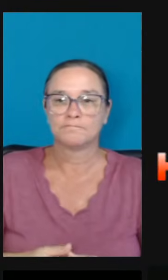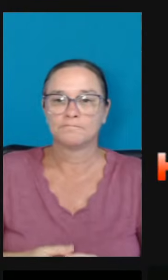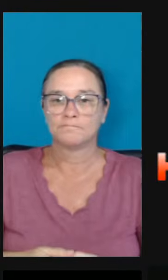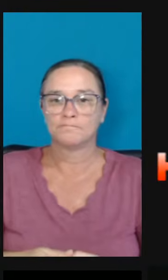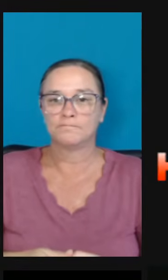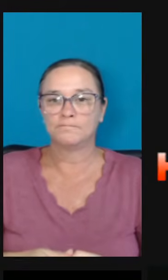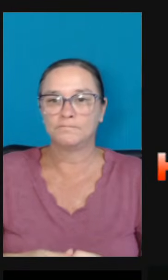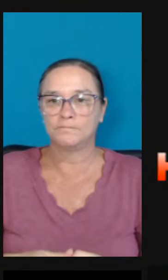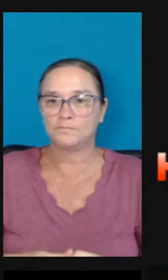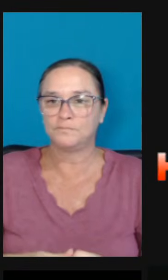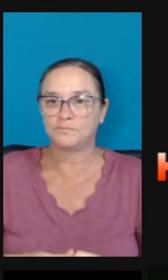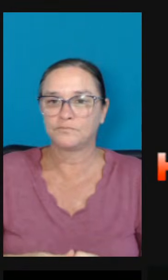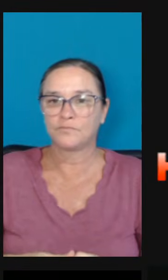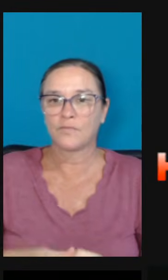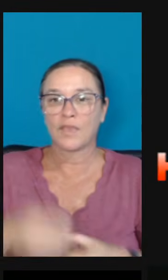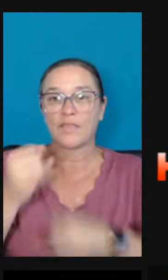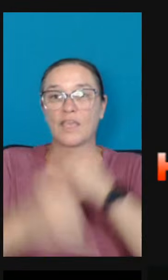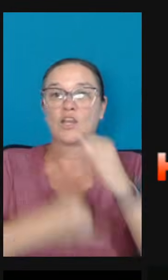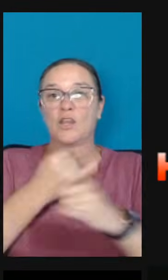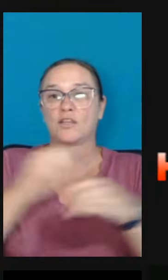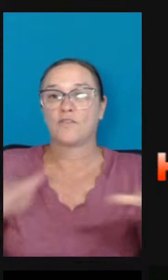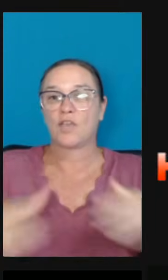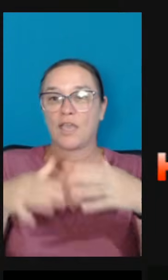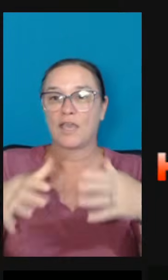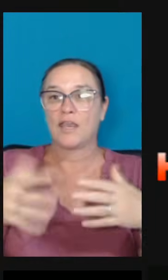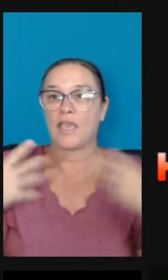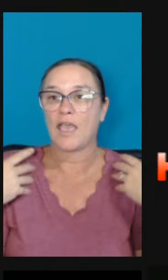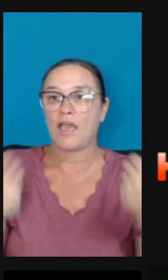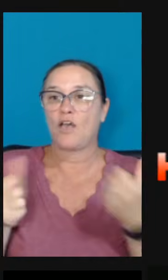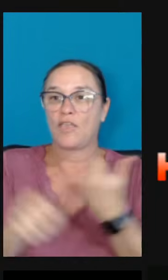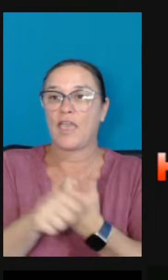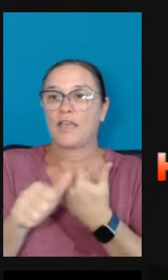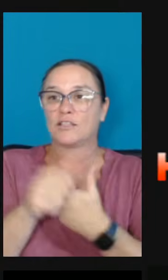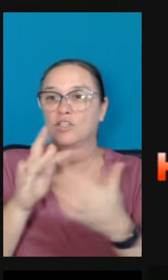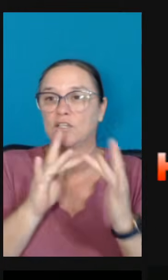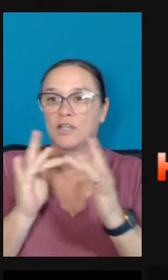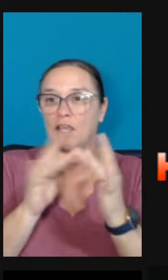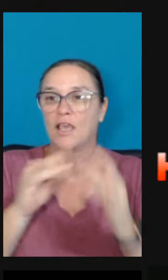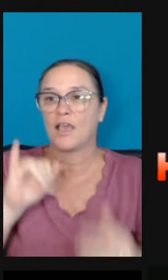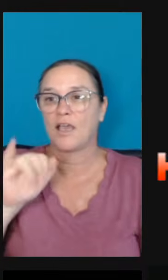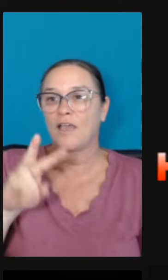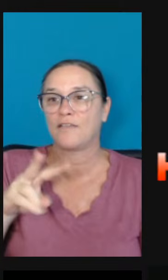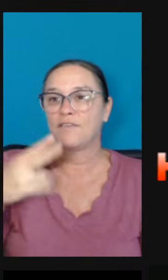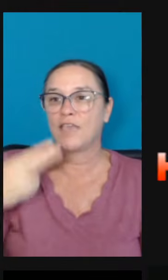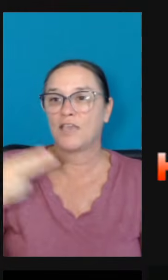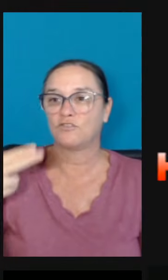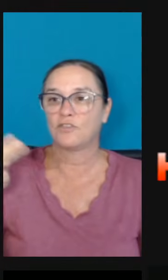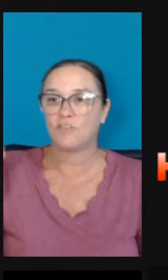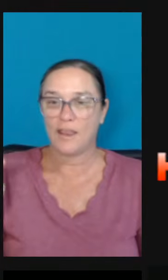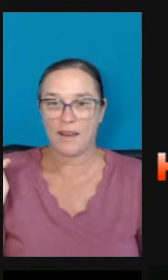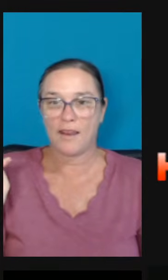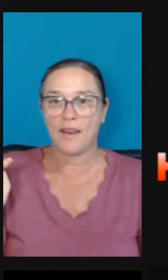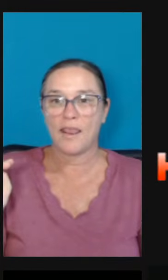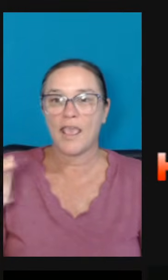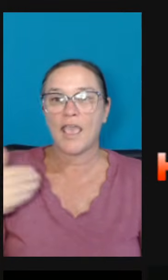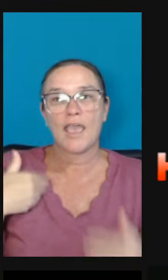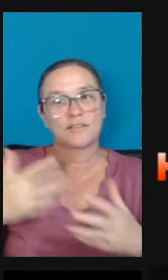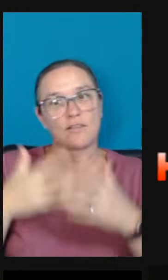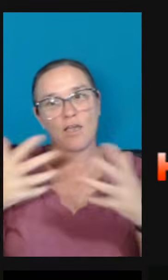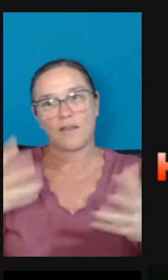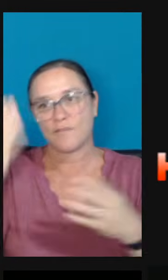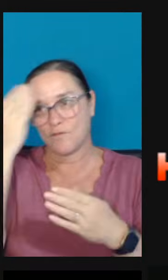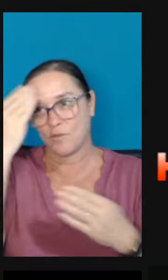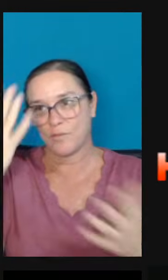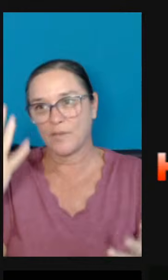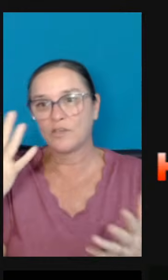And so the International Volcanic Health Hazards Network, the IVHHN, has lots of information, and that's what